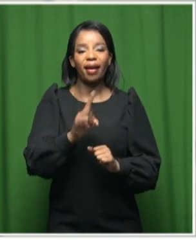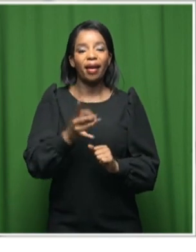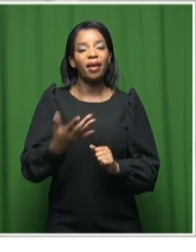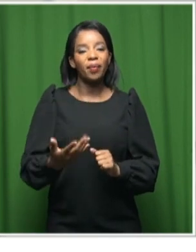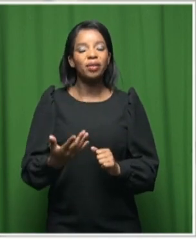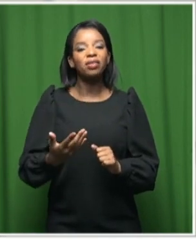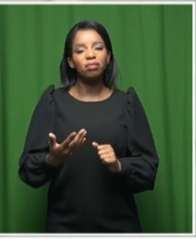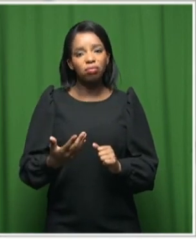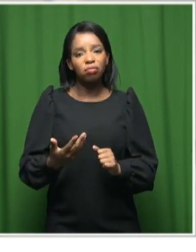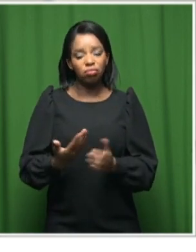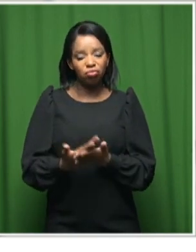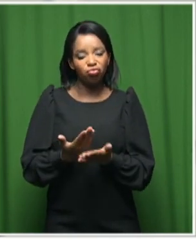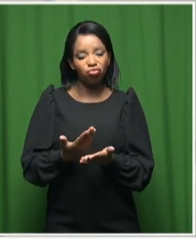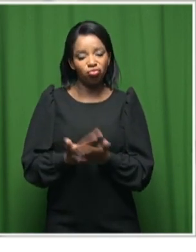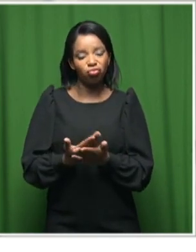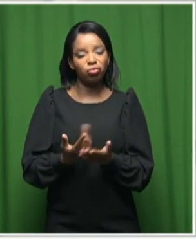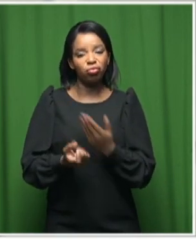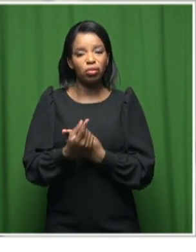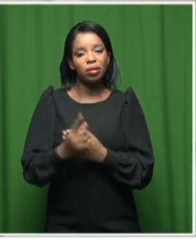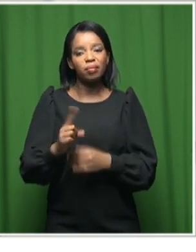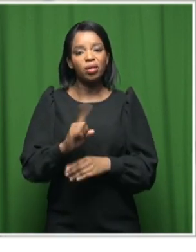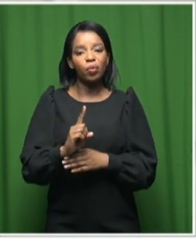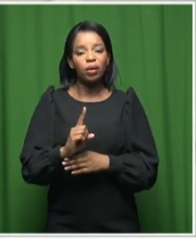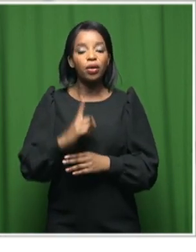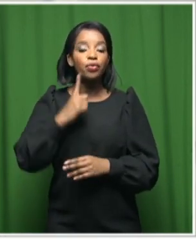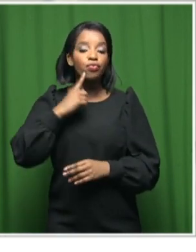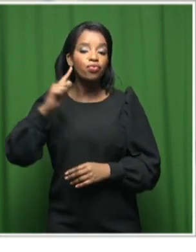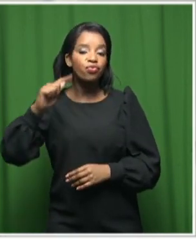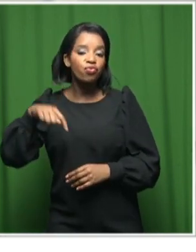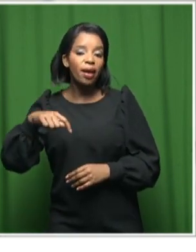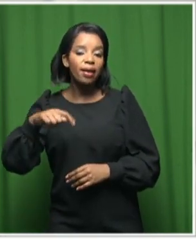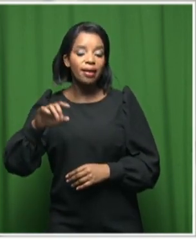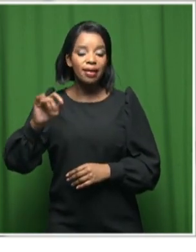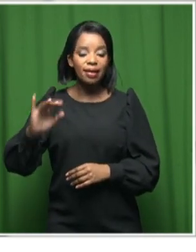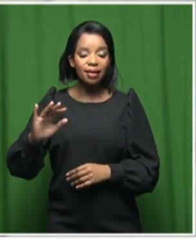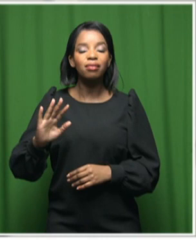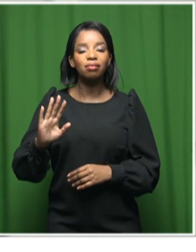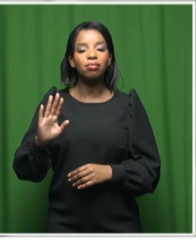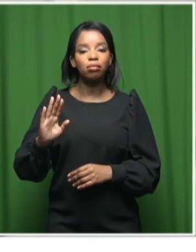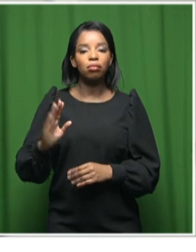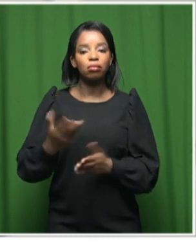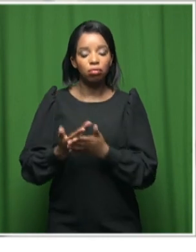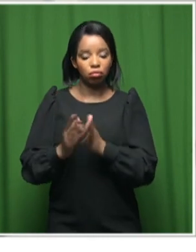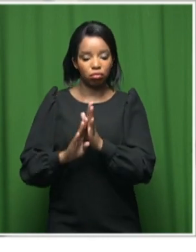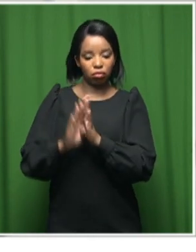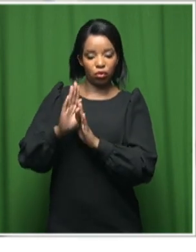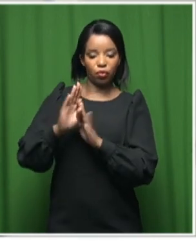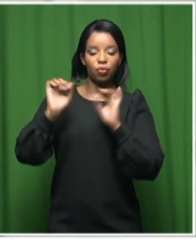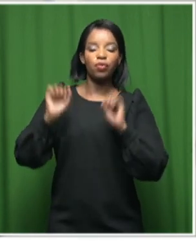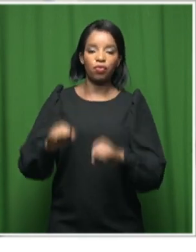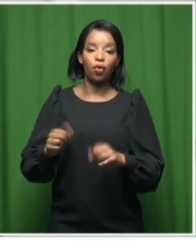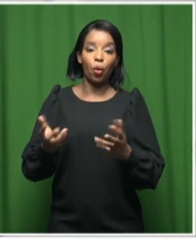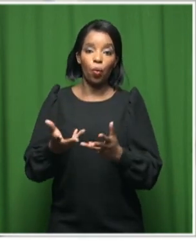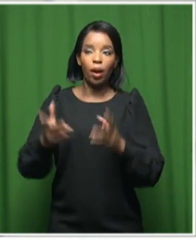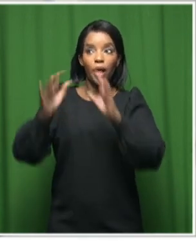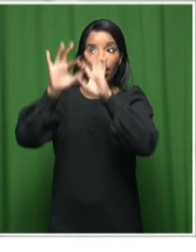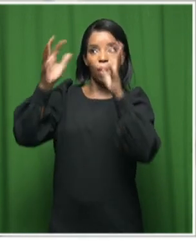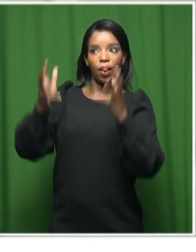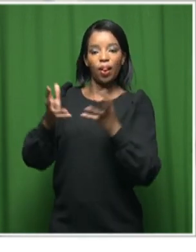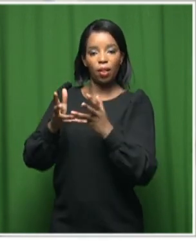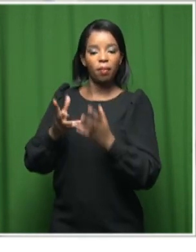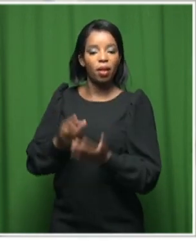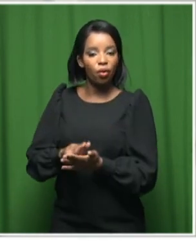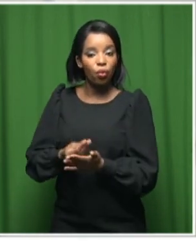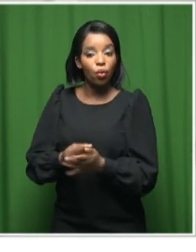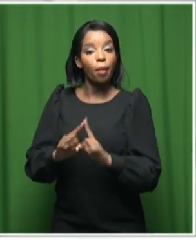conflict subsides in Ukraine, we may see improvement in the global economy. However, the domestic economy